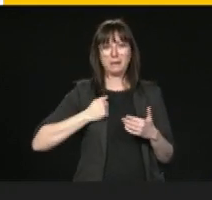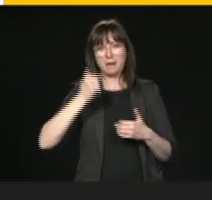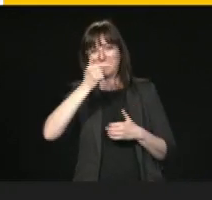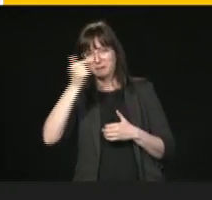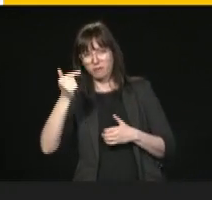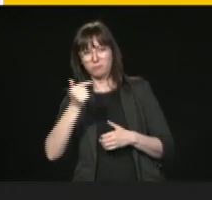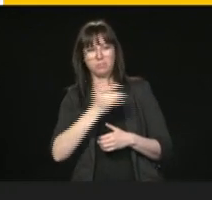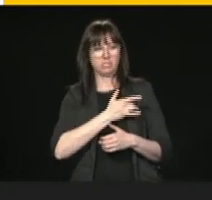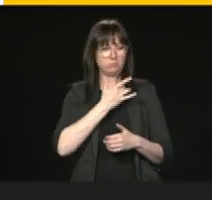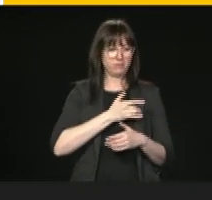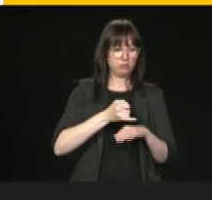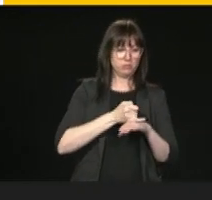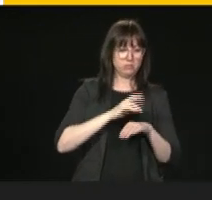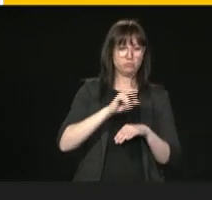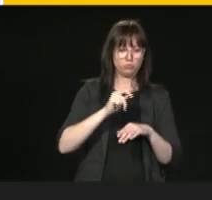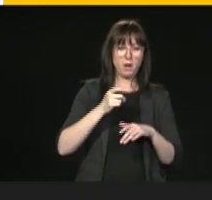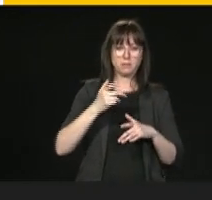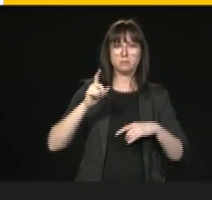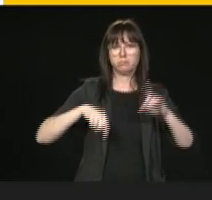rates are all low.